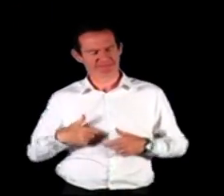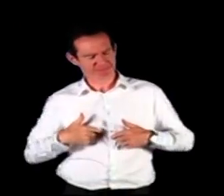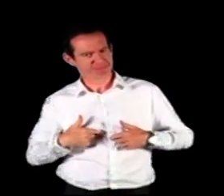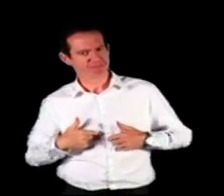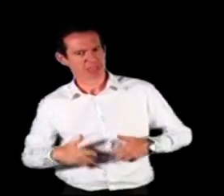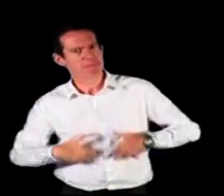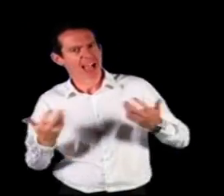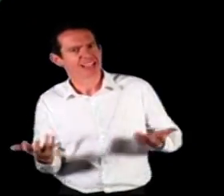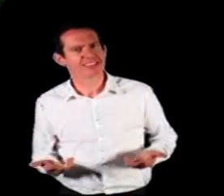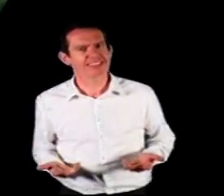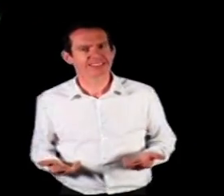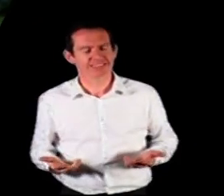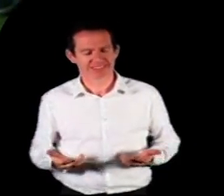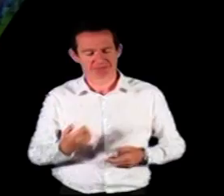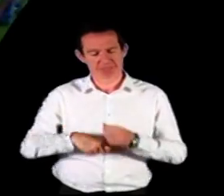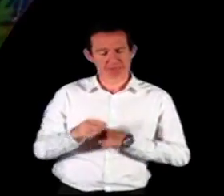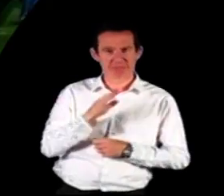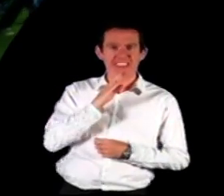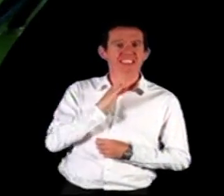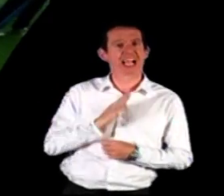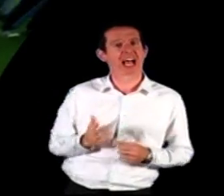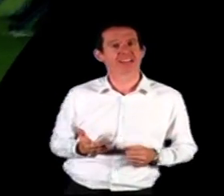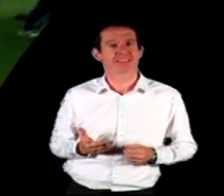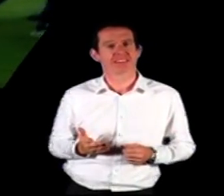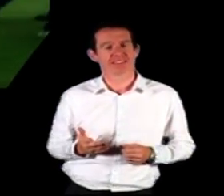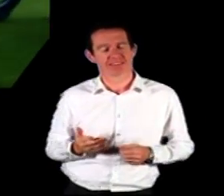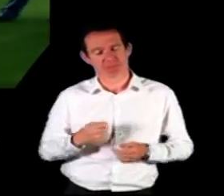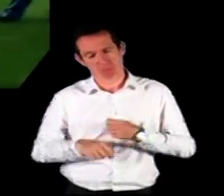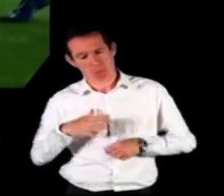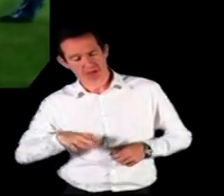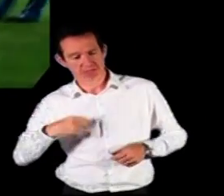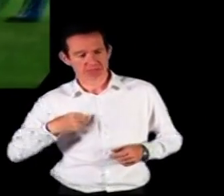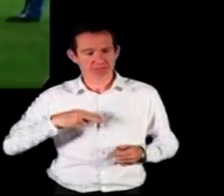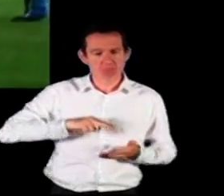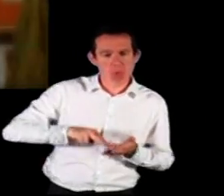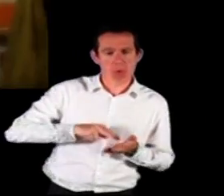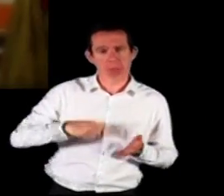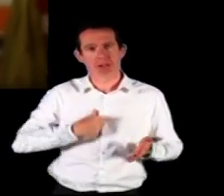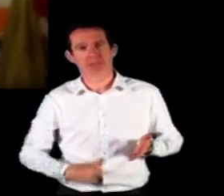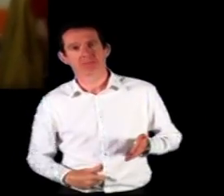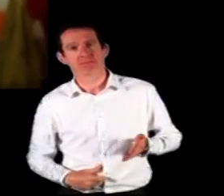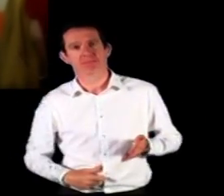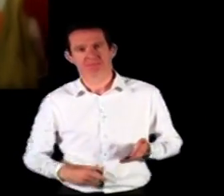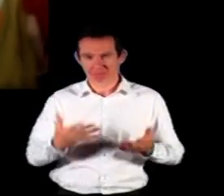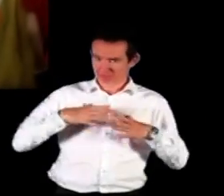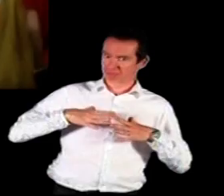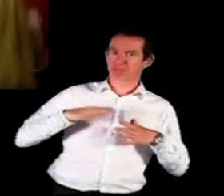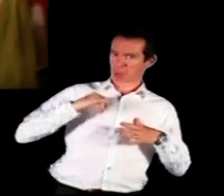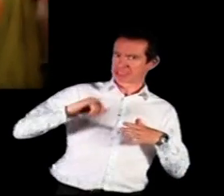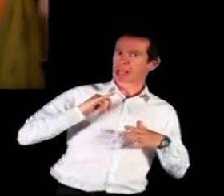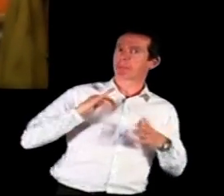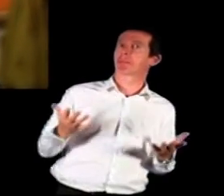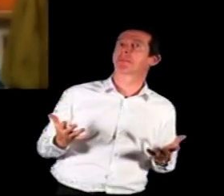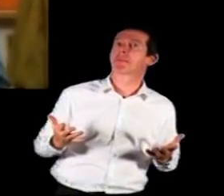That's why it makes me mad, makes me sad, makes me want to be a normal lad. Me. You don't want to be